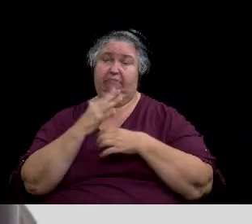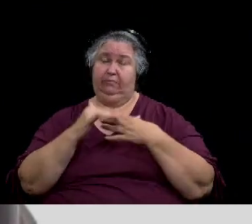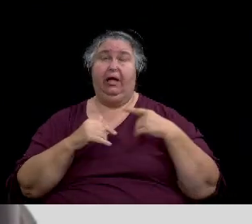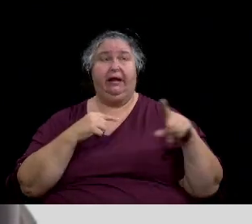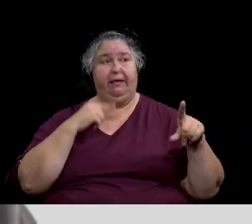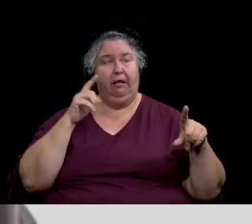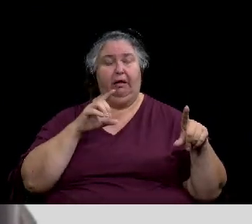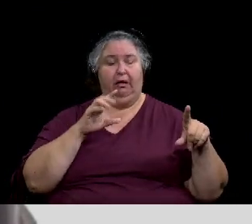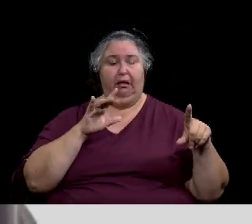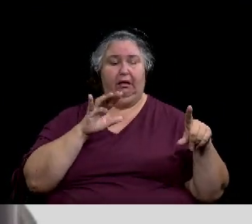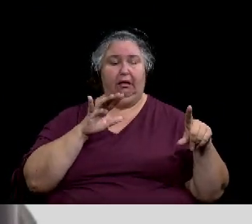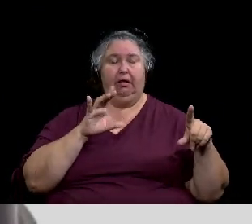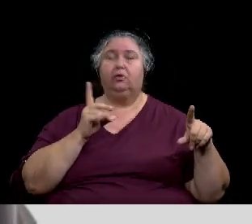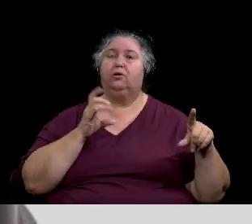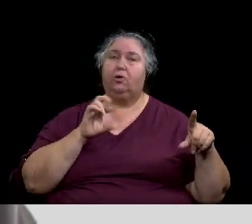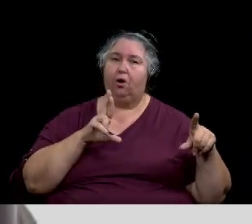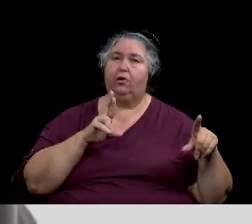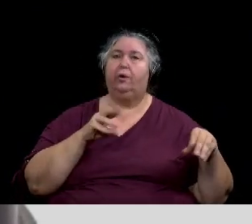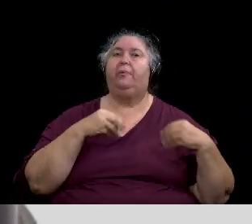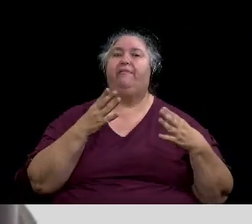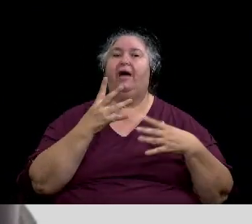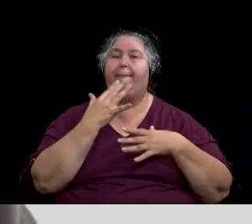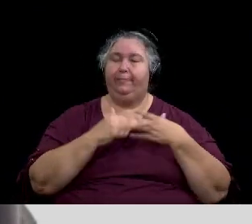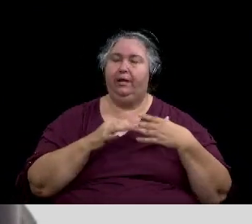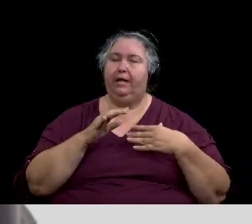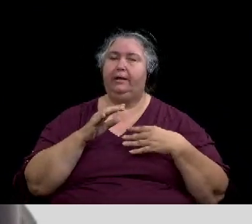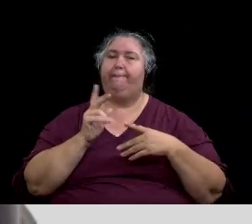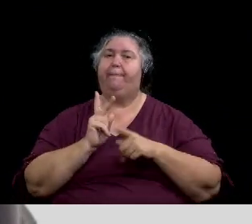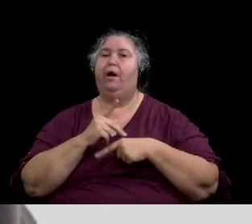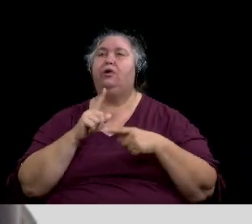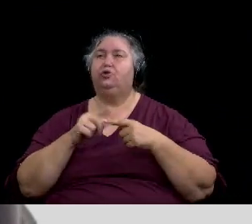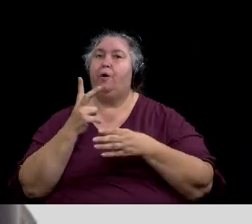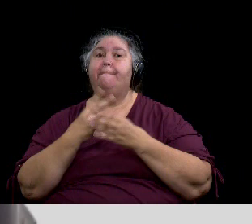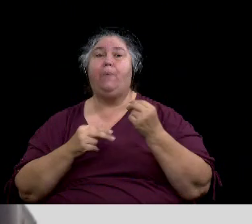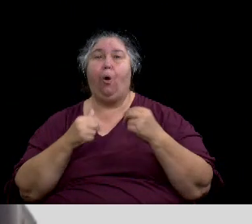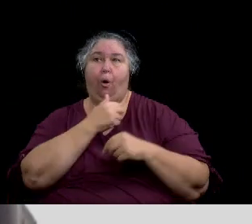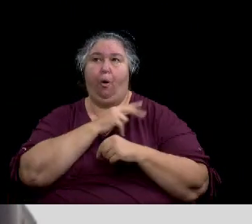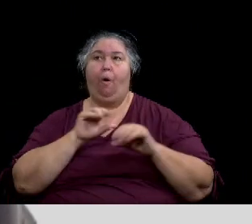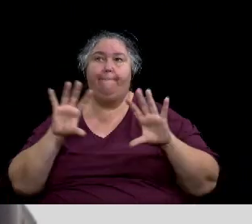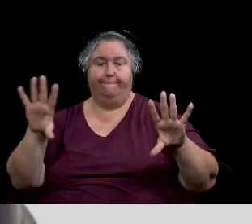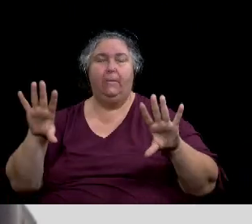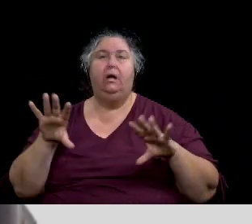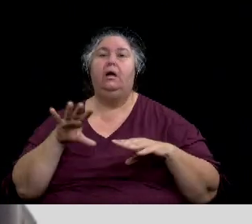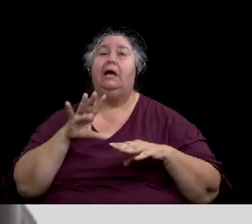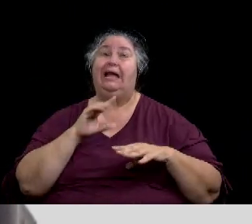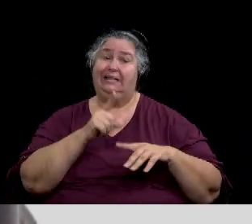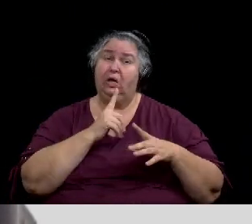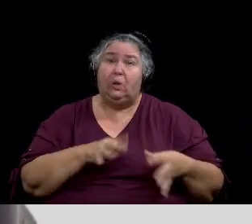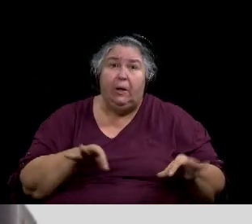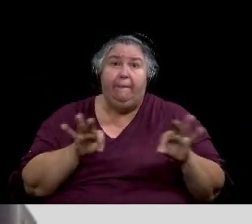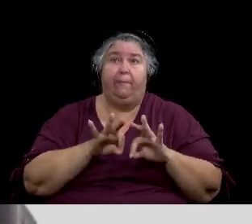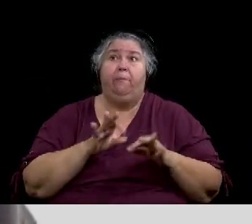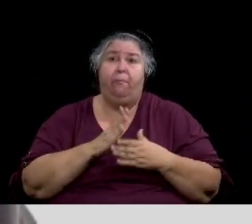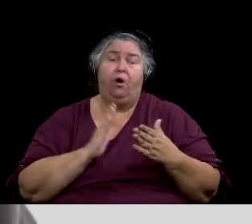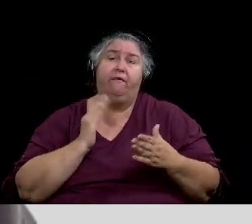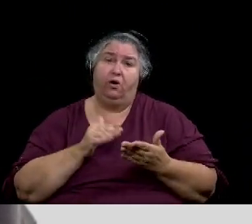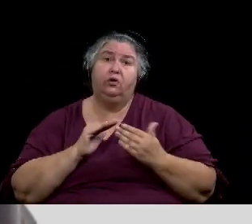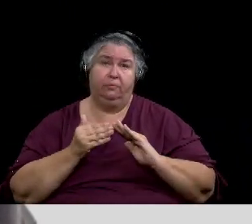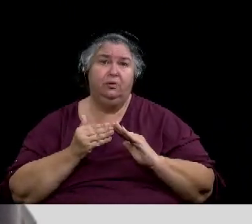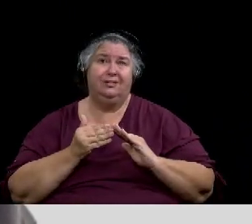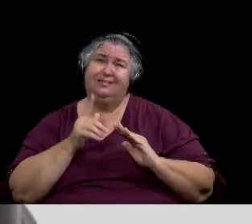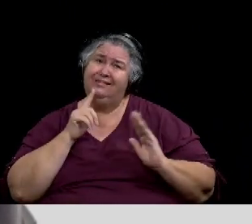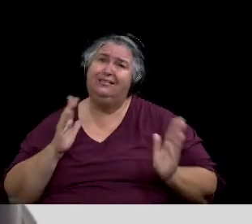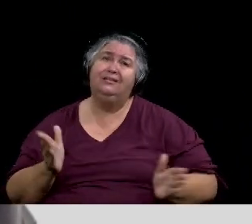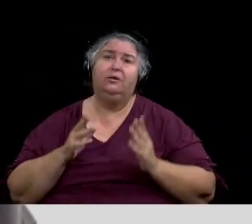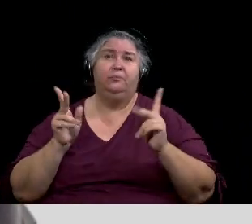provides blood products to both facilities. And Carter is a key part of our community. So I would encourage